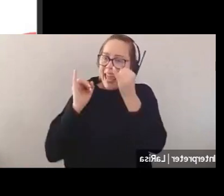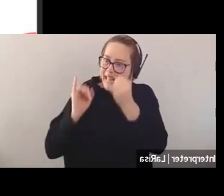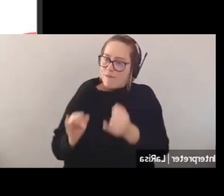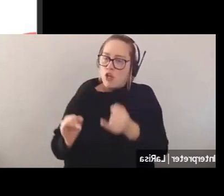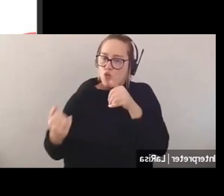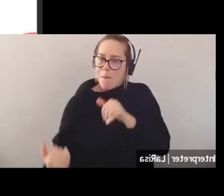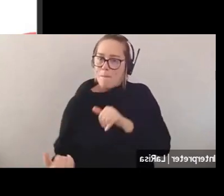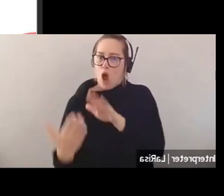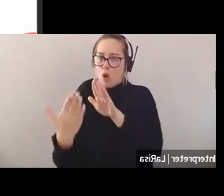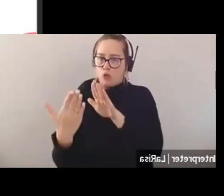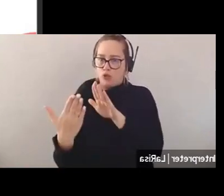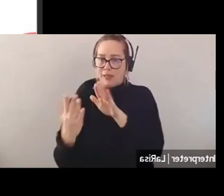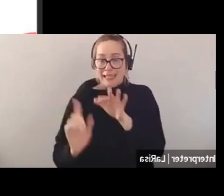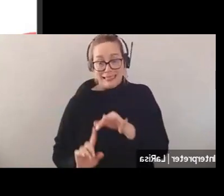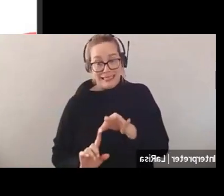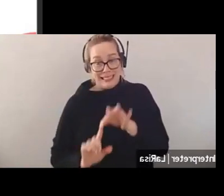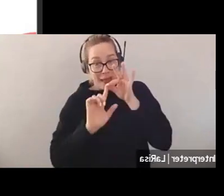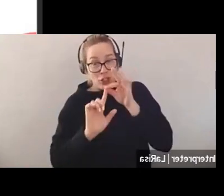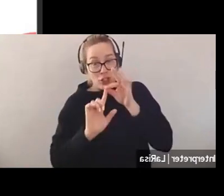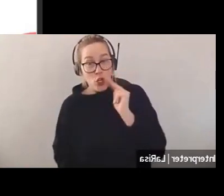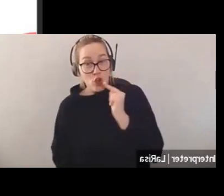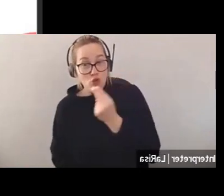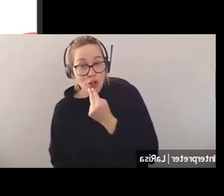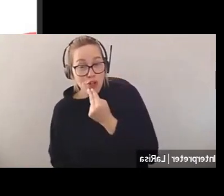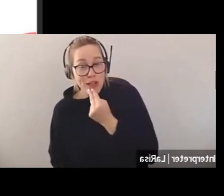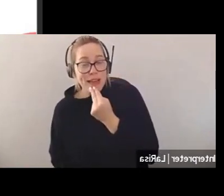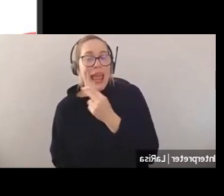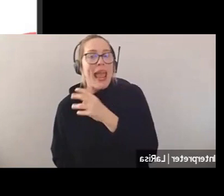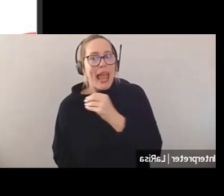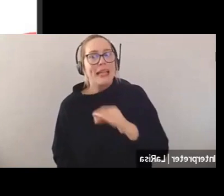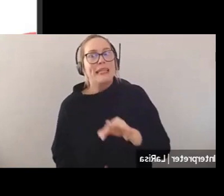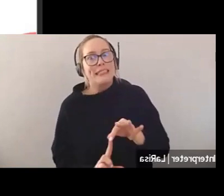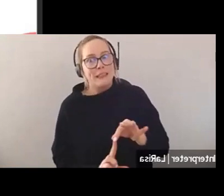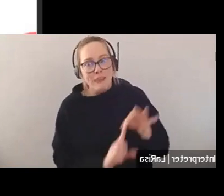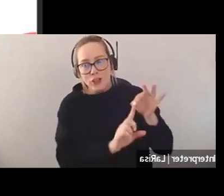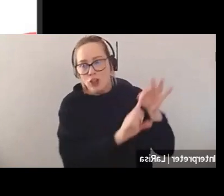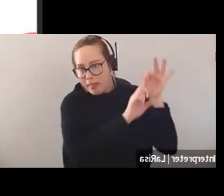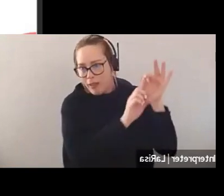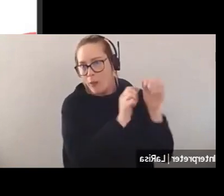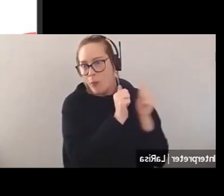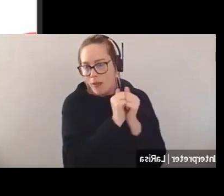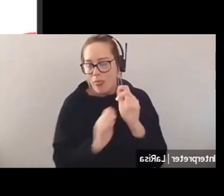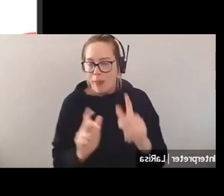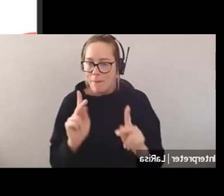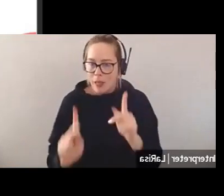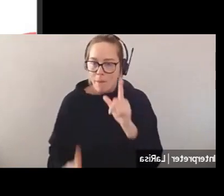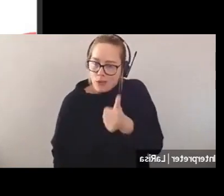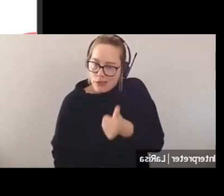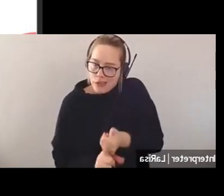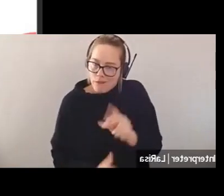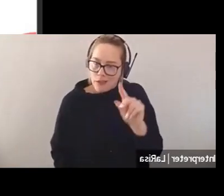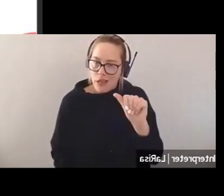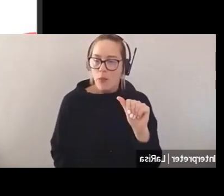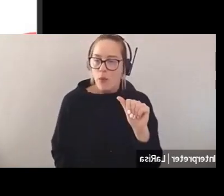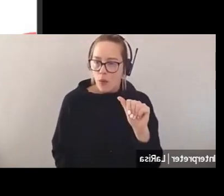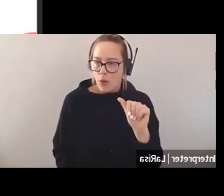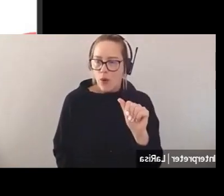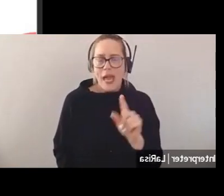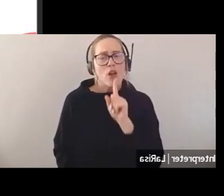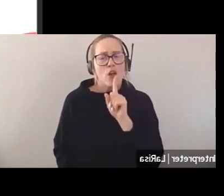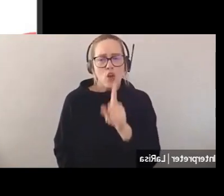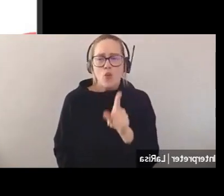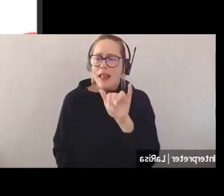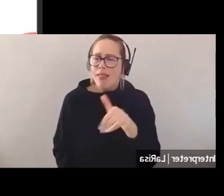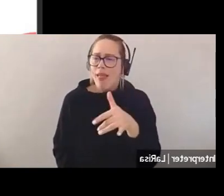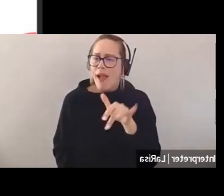recognize that we need to take individualized approaches, especially in nutrition and especially in working with people with